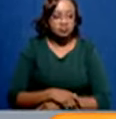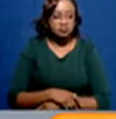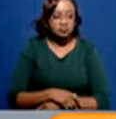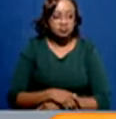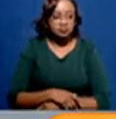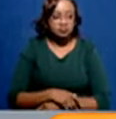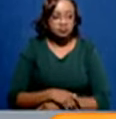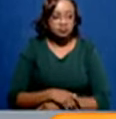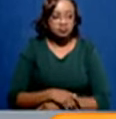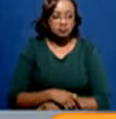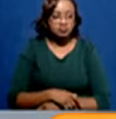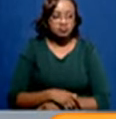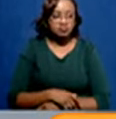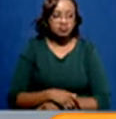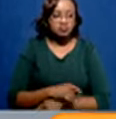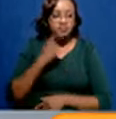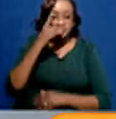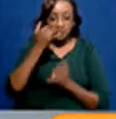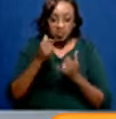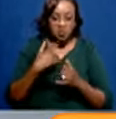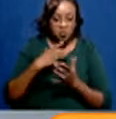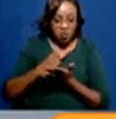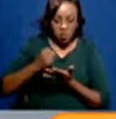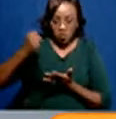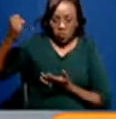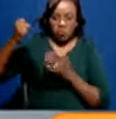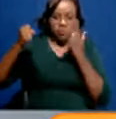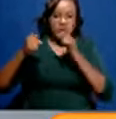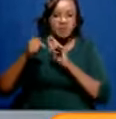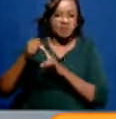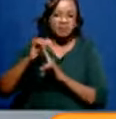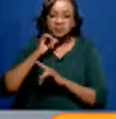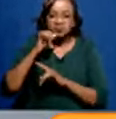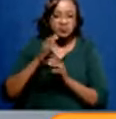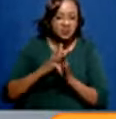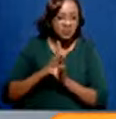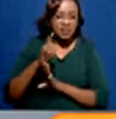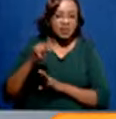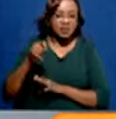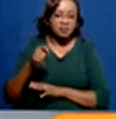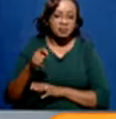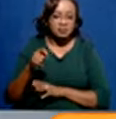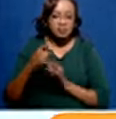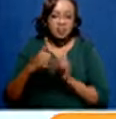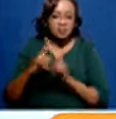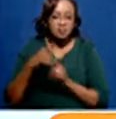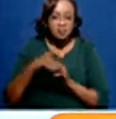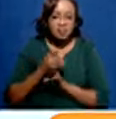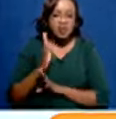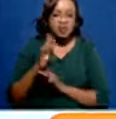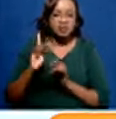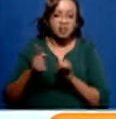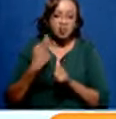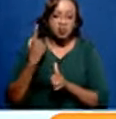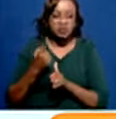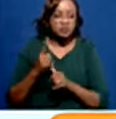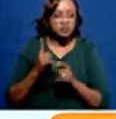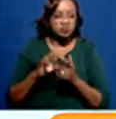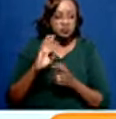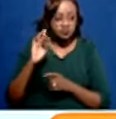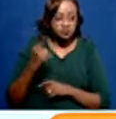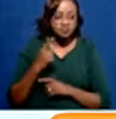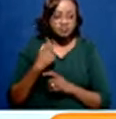have decided to put that on the back burner because it's not a priority. The key thing is to make sure service is not disrupted. Mm-hmm. And therefore, we're concentrating on operations